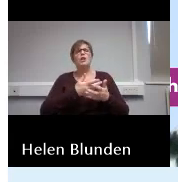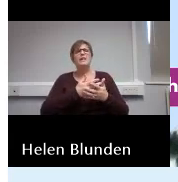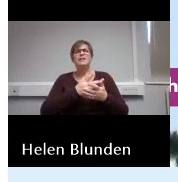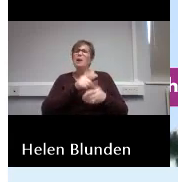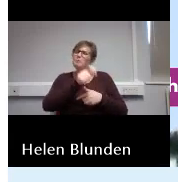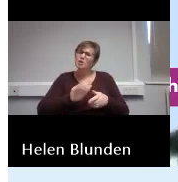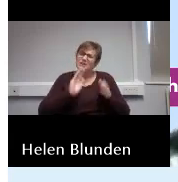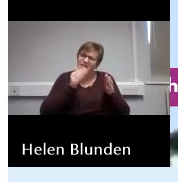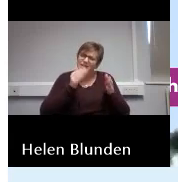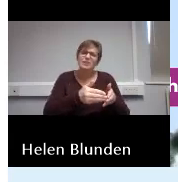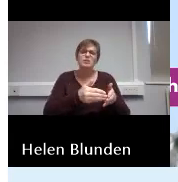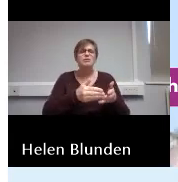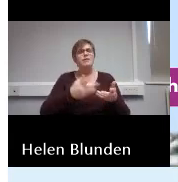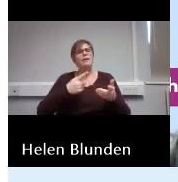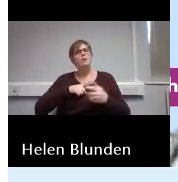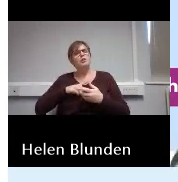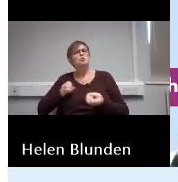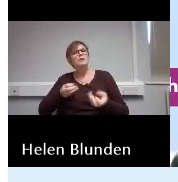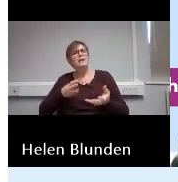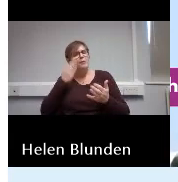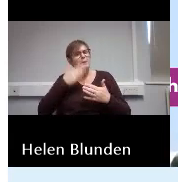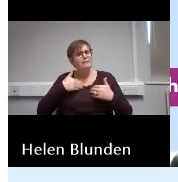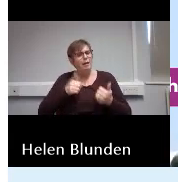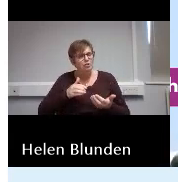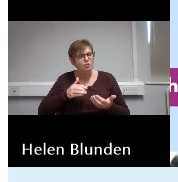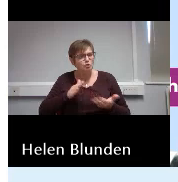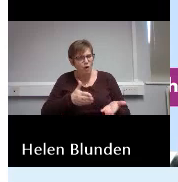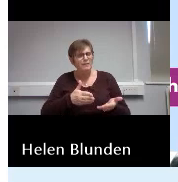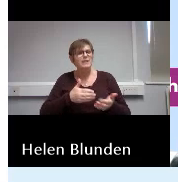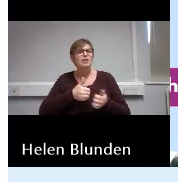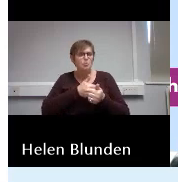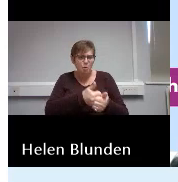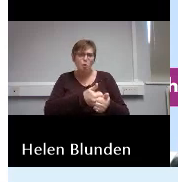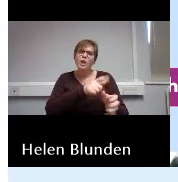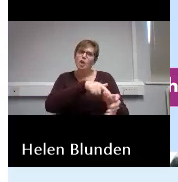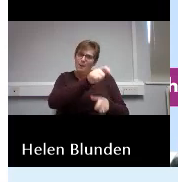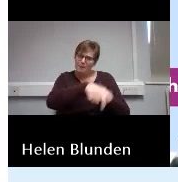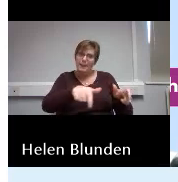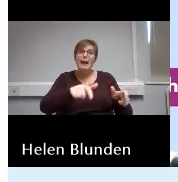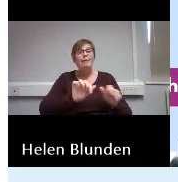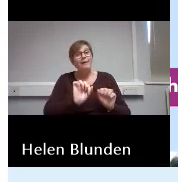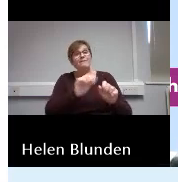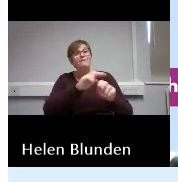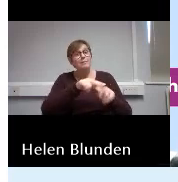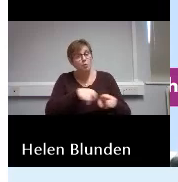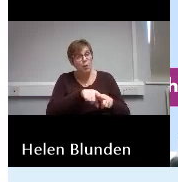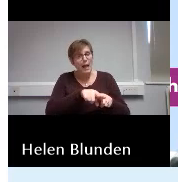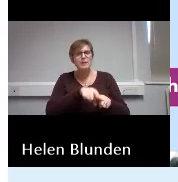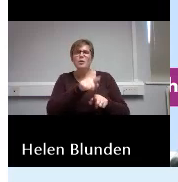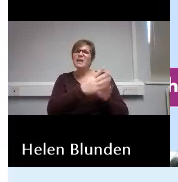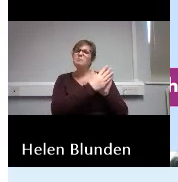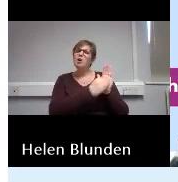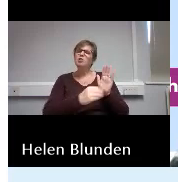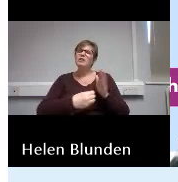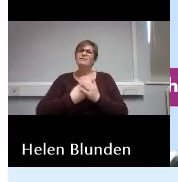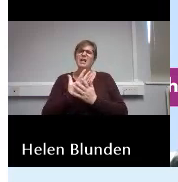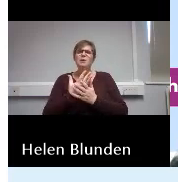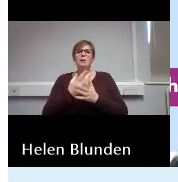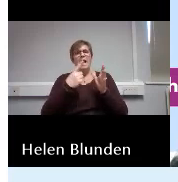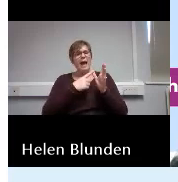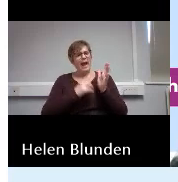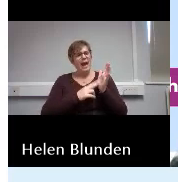mental health services and support for our children, young people and their families. The model was developed by the Anna